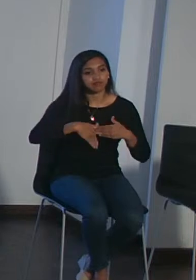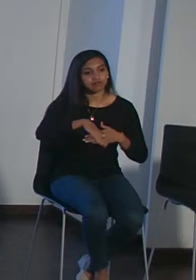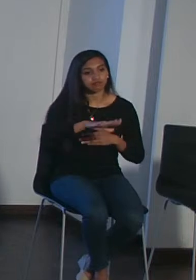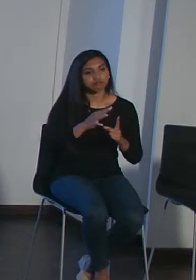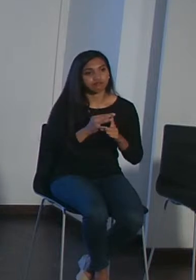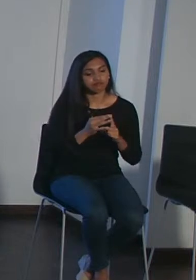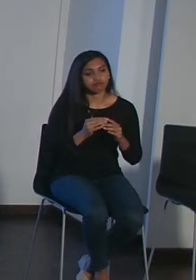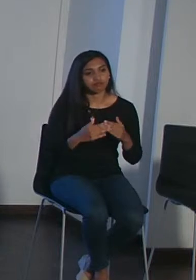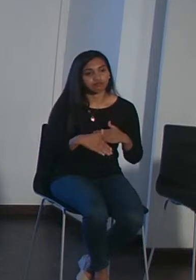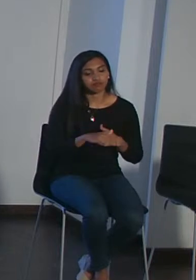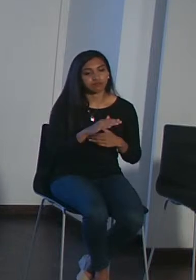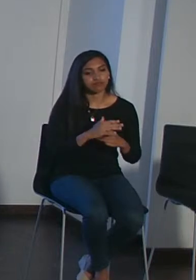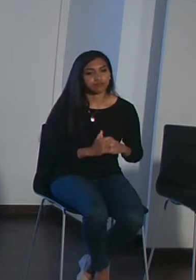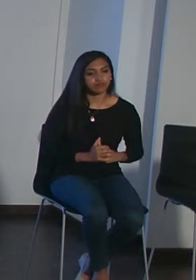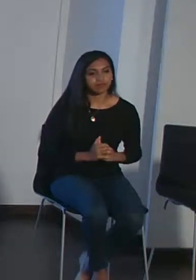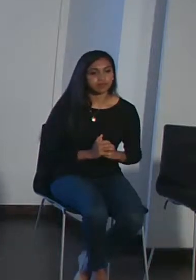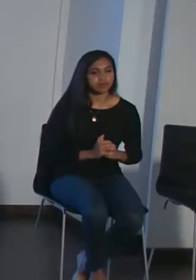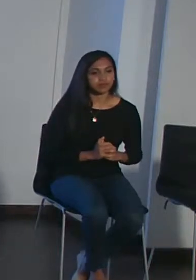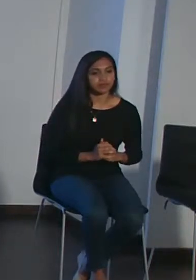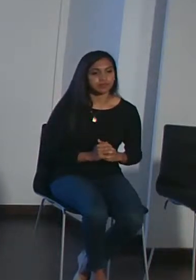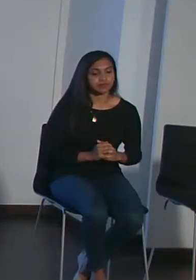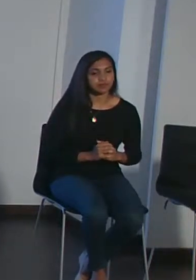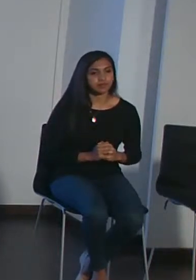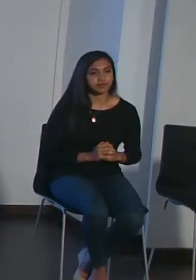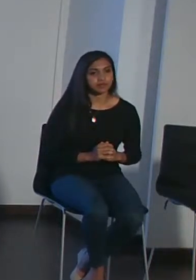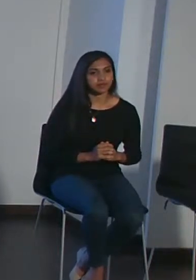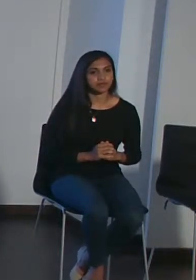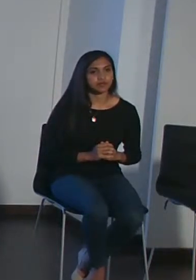that. Um,